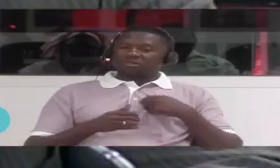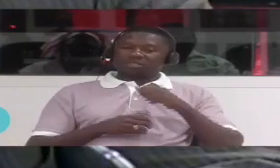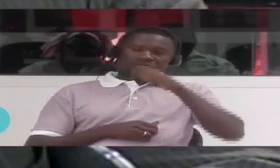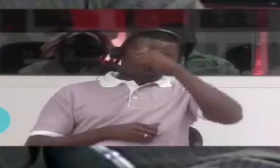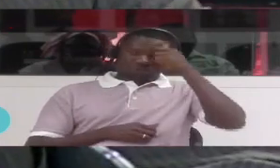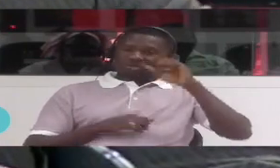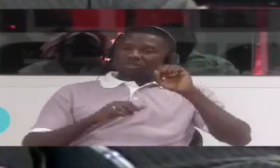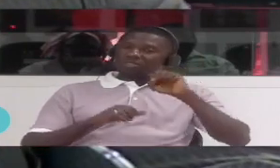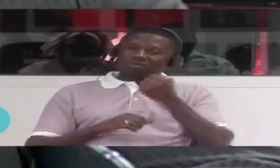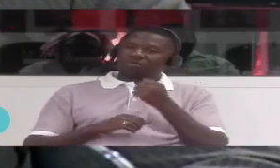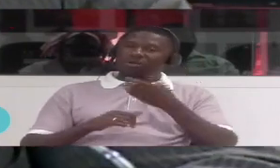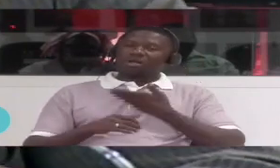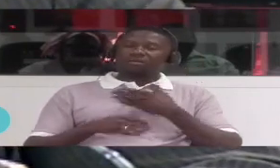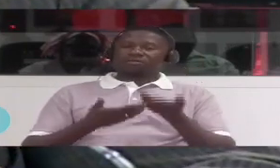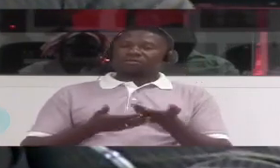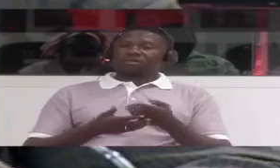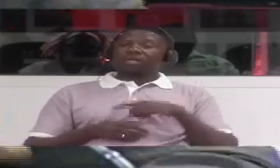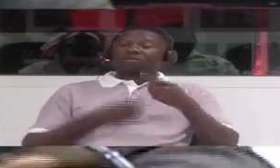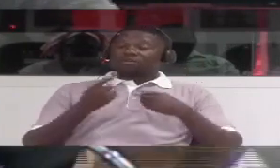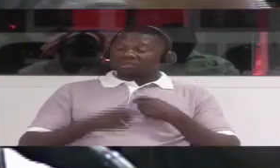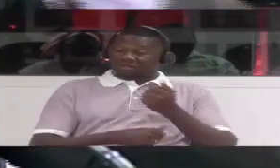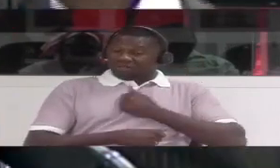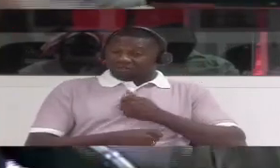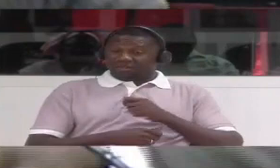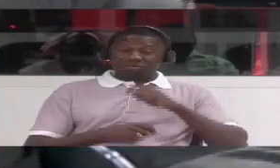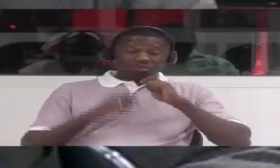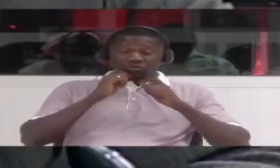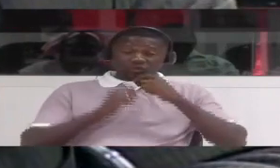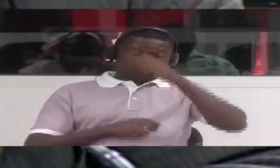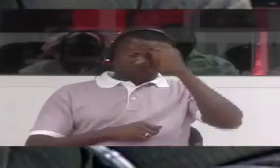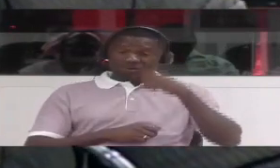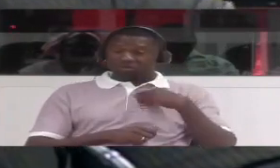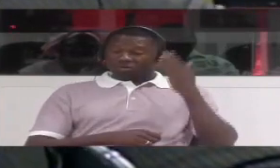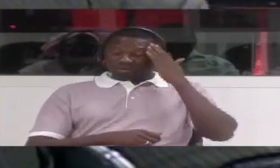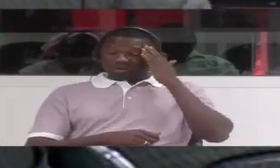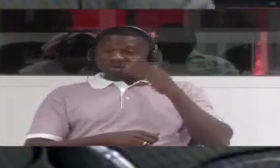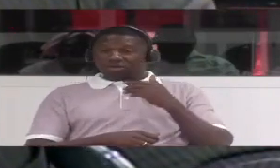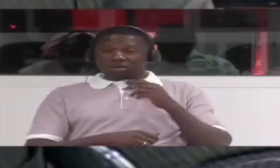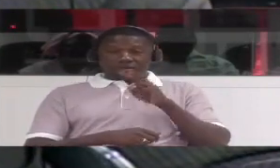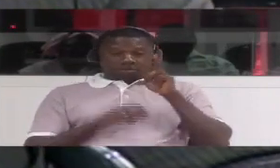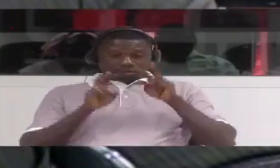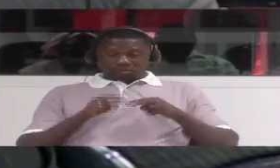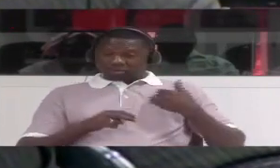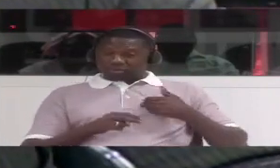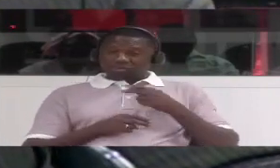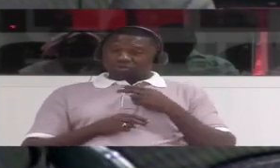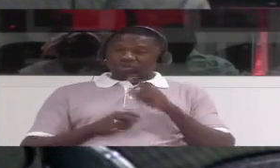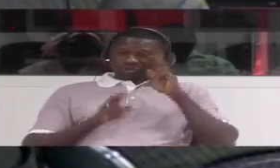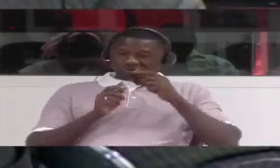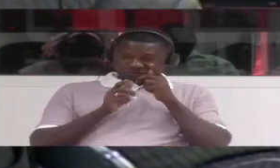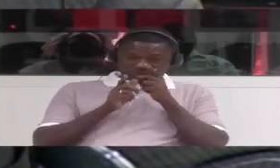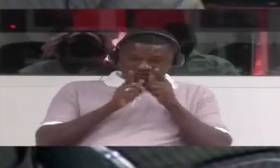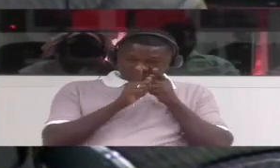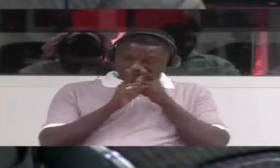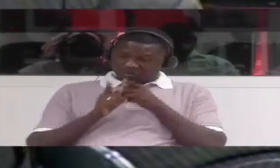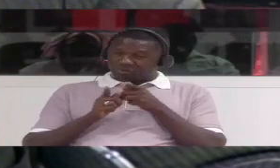this possible. And I feared for the profession because knowing the kind of people who are supposed to watch us, I knew this country would